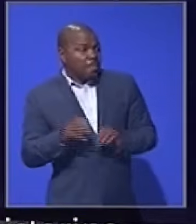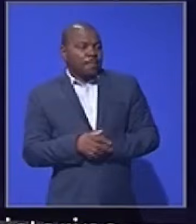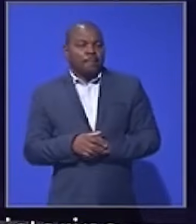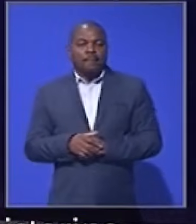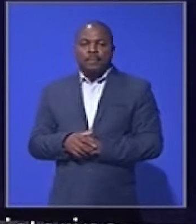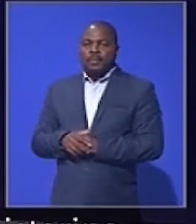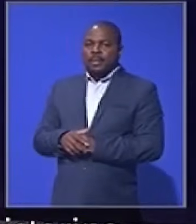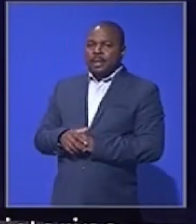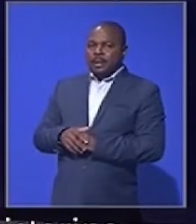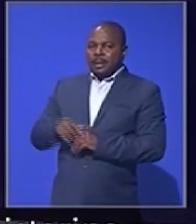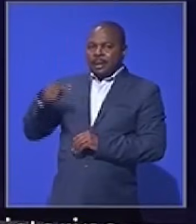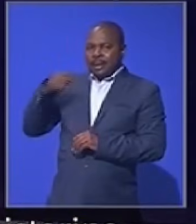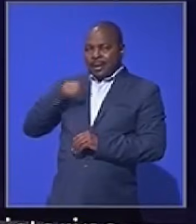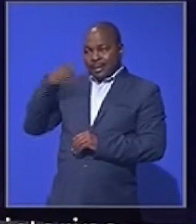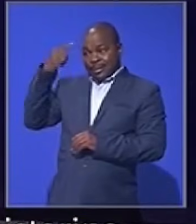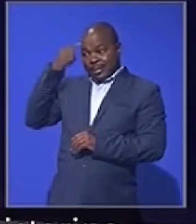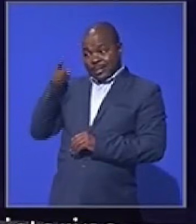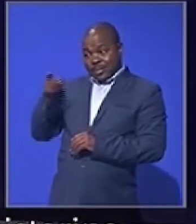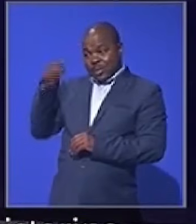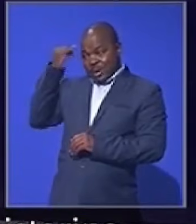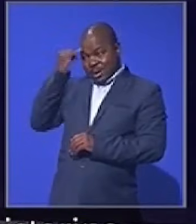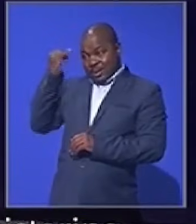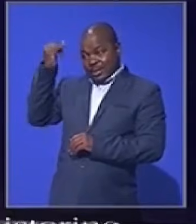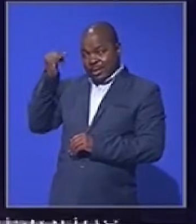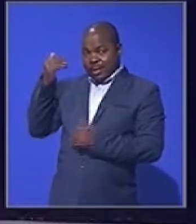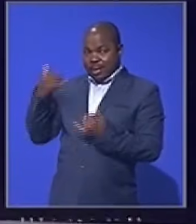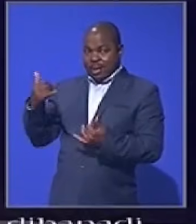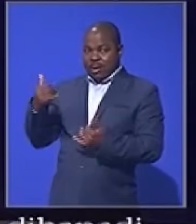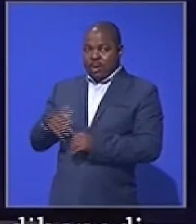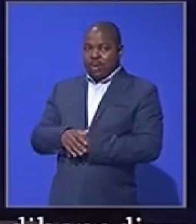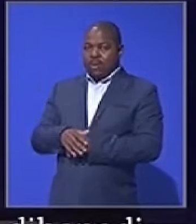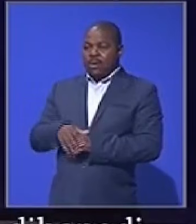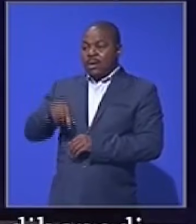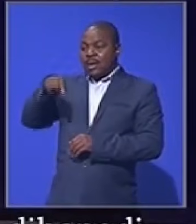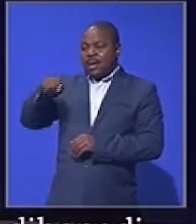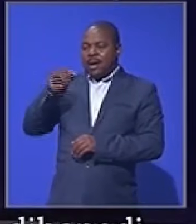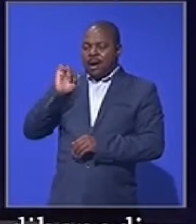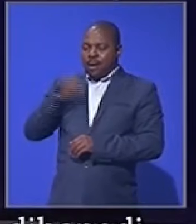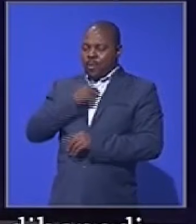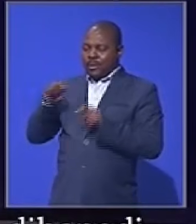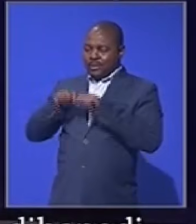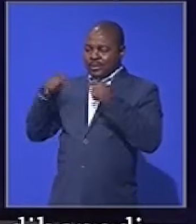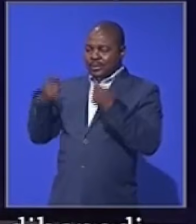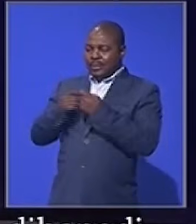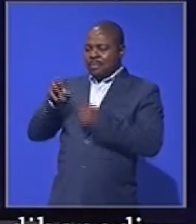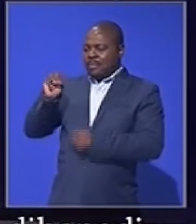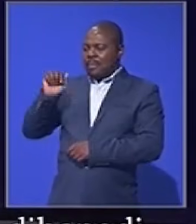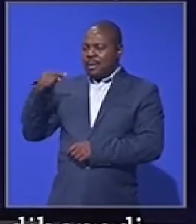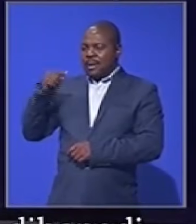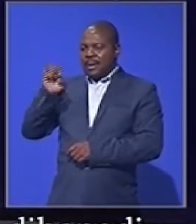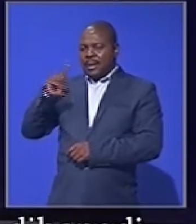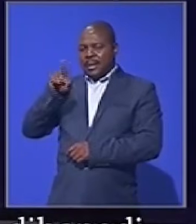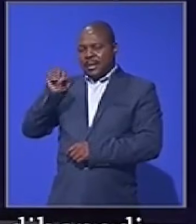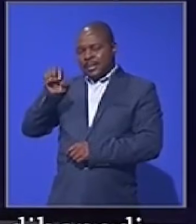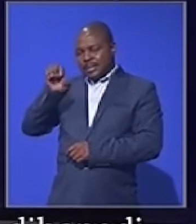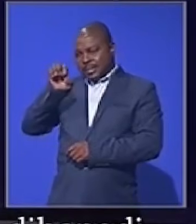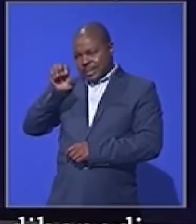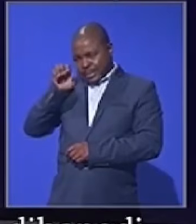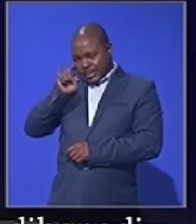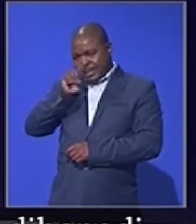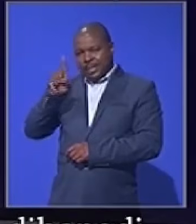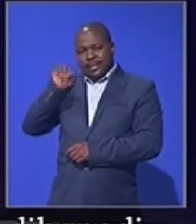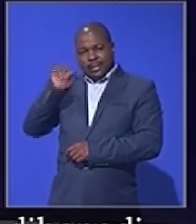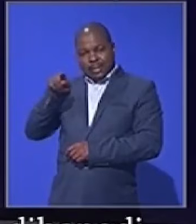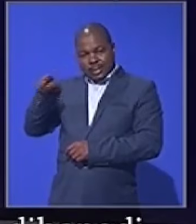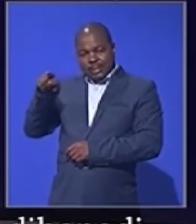gore kakanyo le bolelang re ka enyalantšha le the Blue Nation Magezi Football Club ka Magezi a re